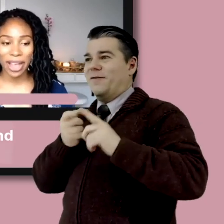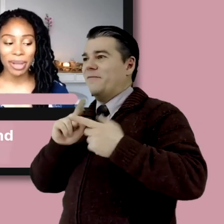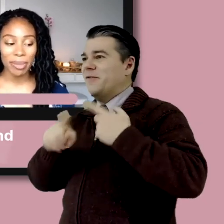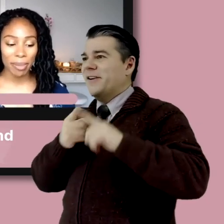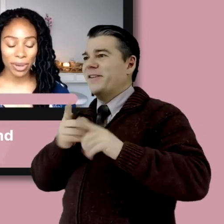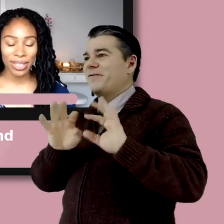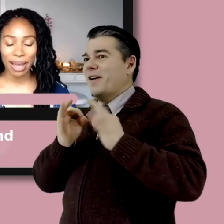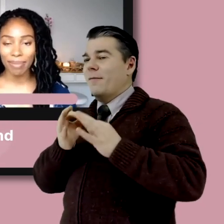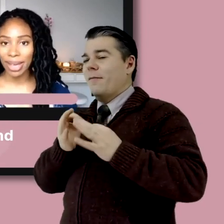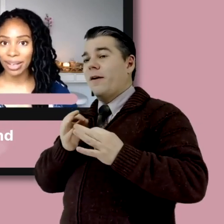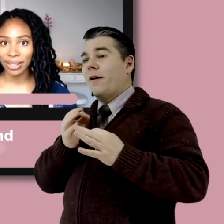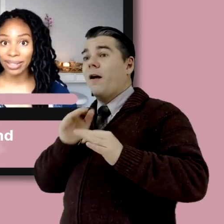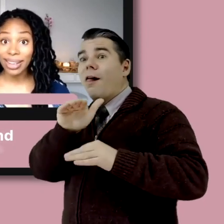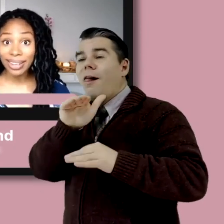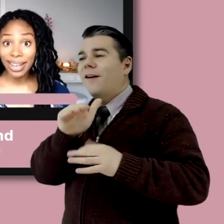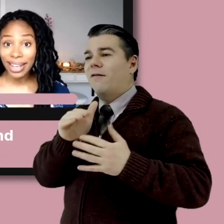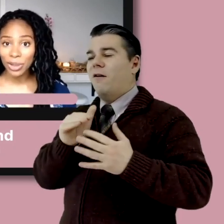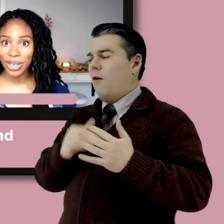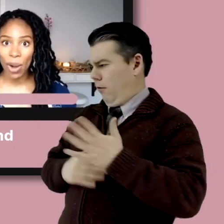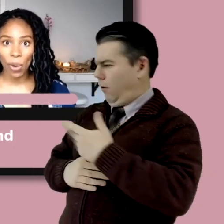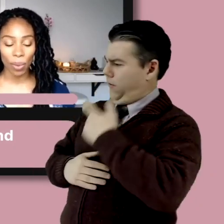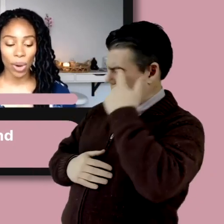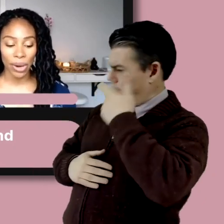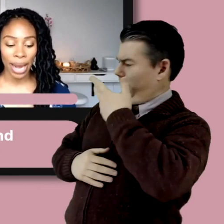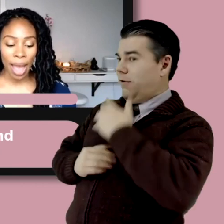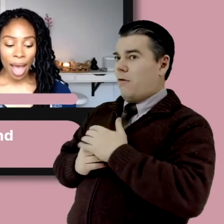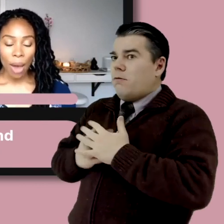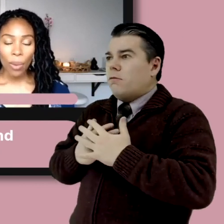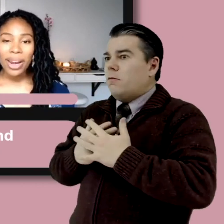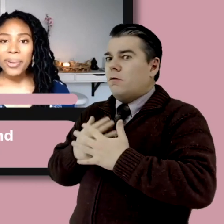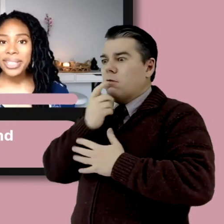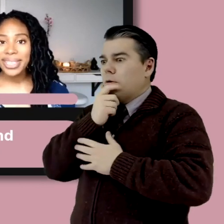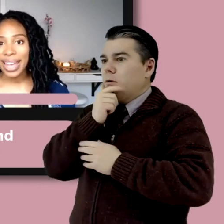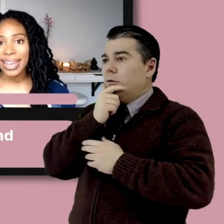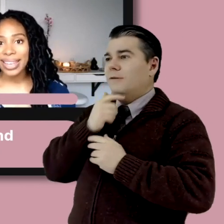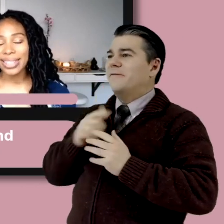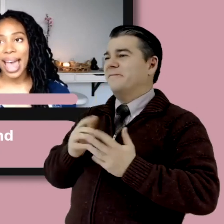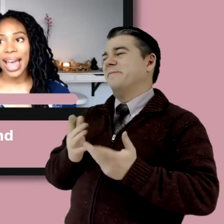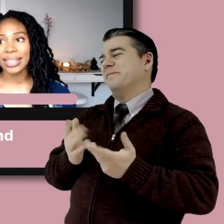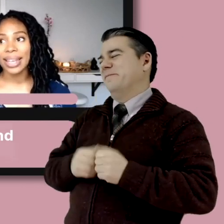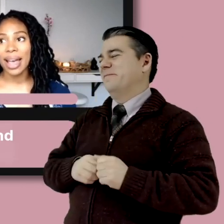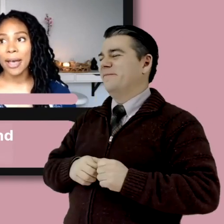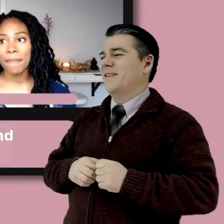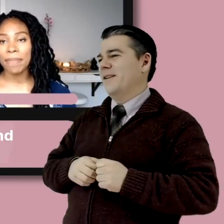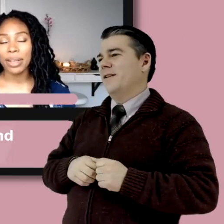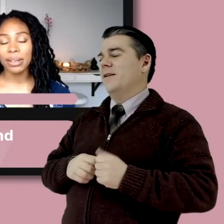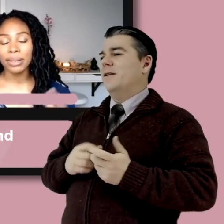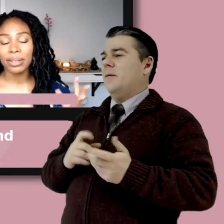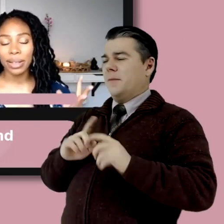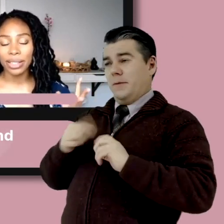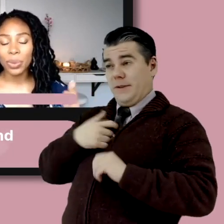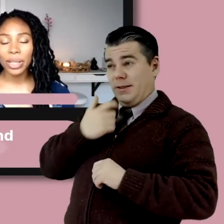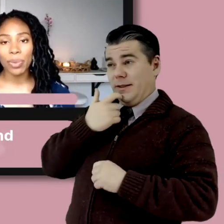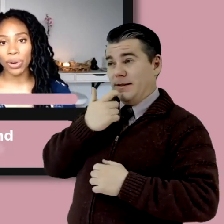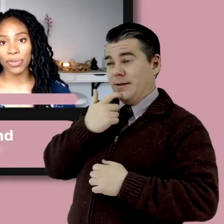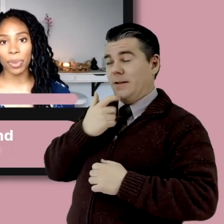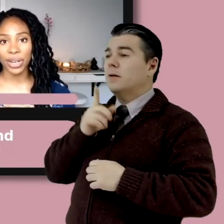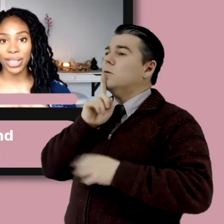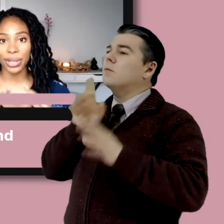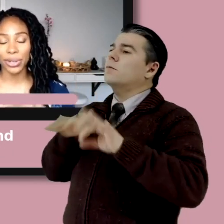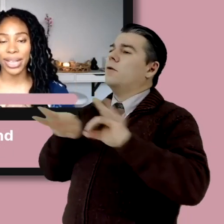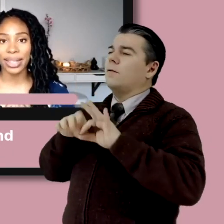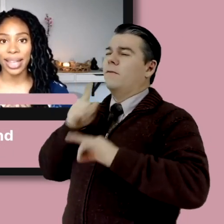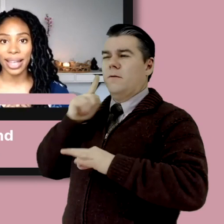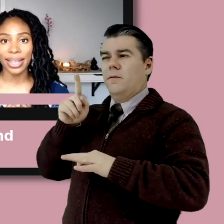or family members that make us second guess or doubt or worry. What I would say is that it's really important for